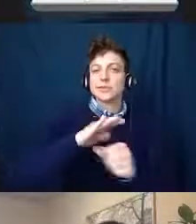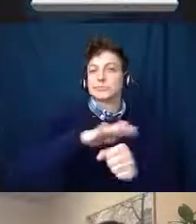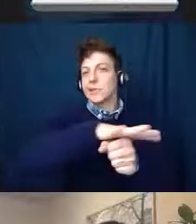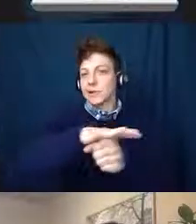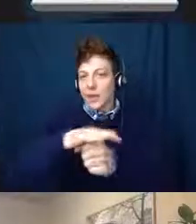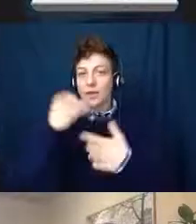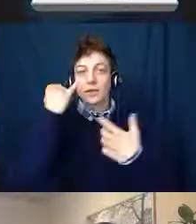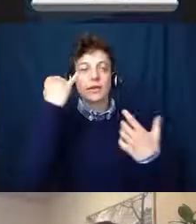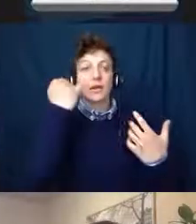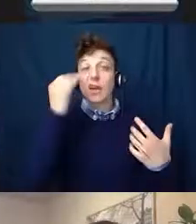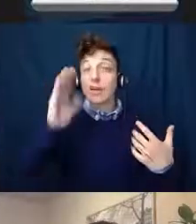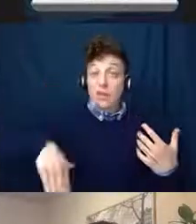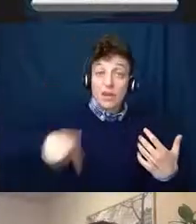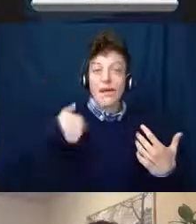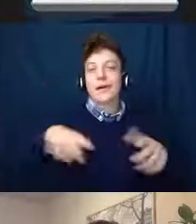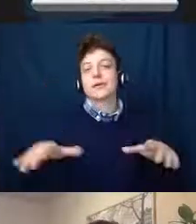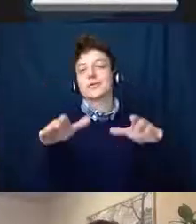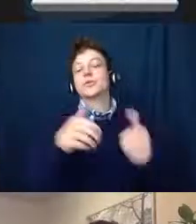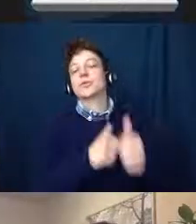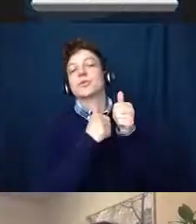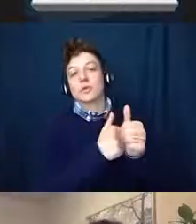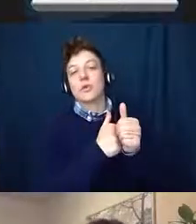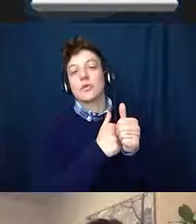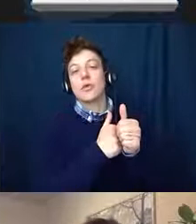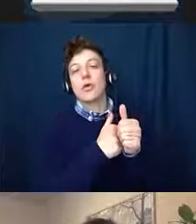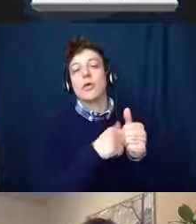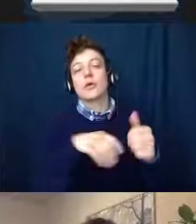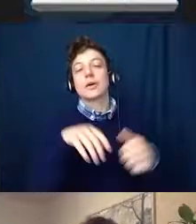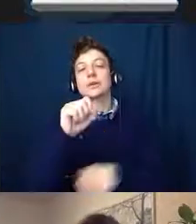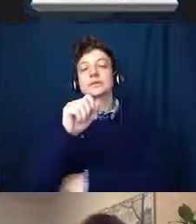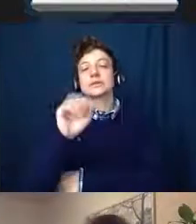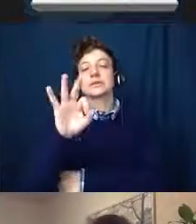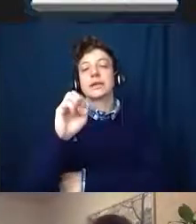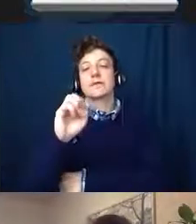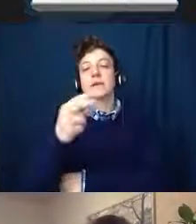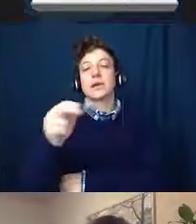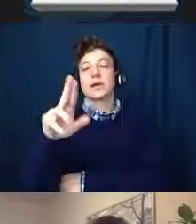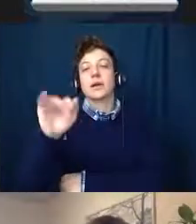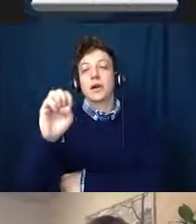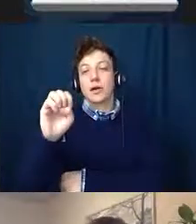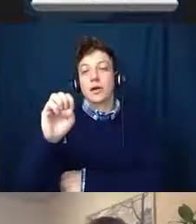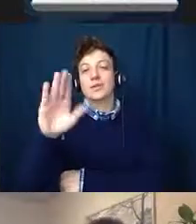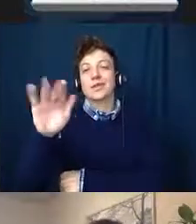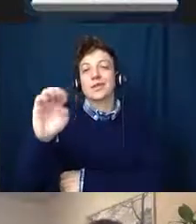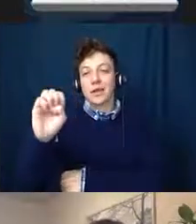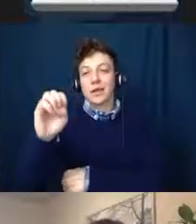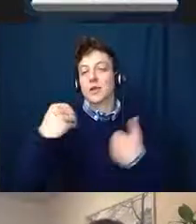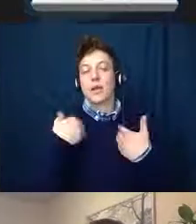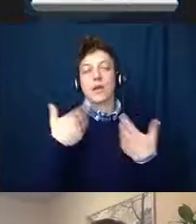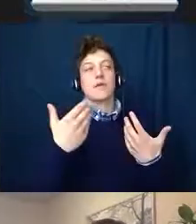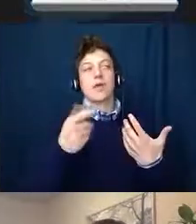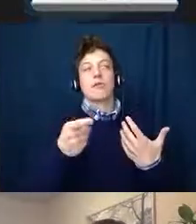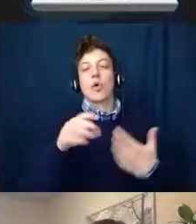already, I'd encourage you to kind of follow the case that's unfolding with Safe House, which is the proposed overdose prevention site in Philadelphia.